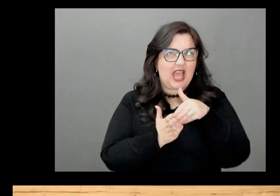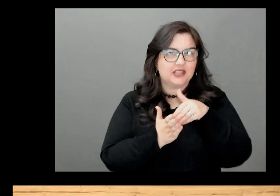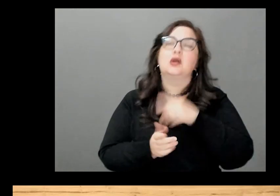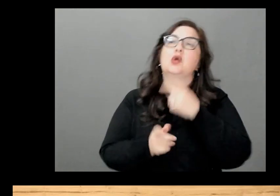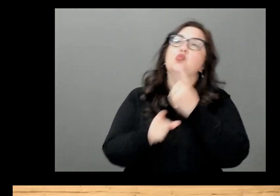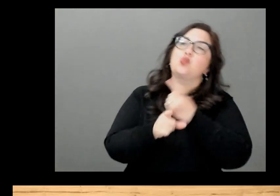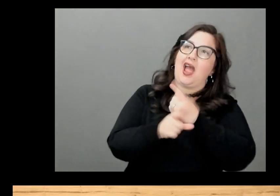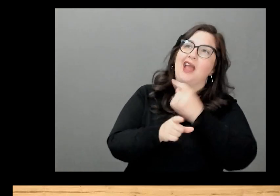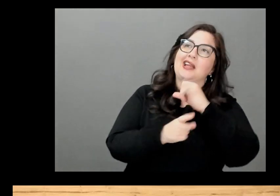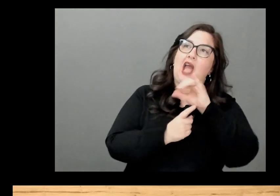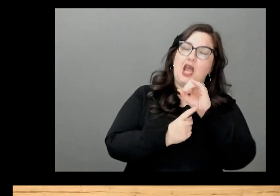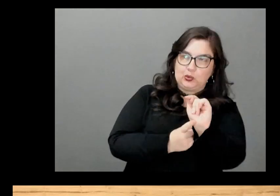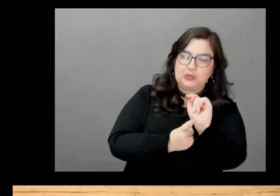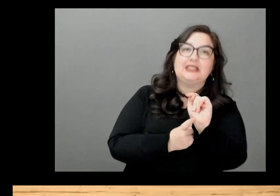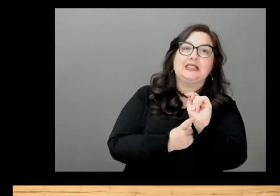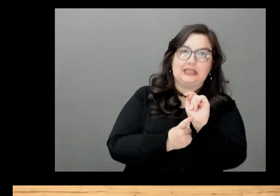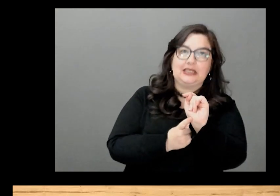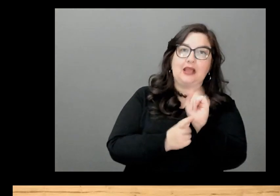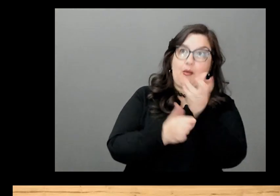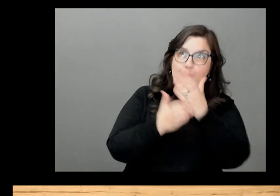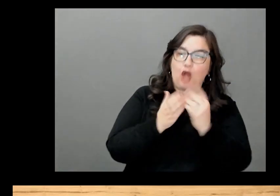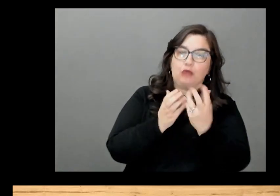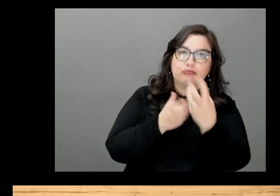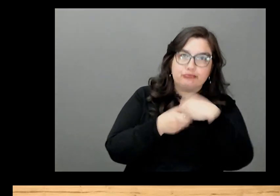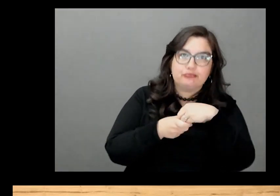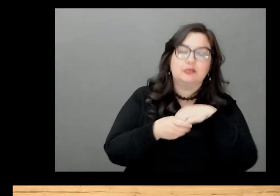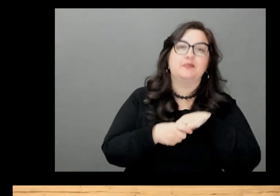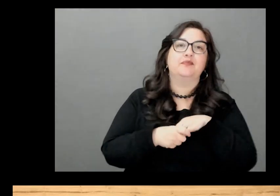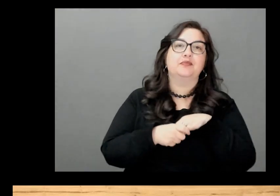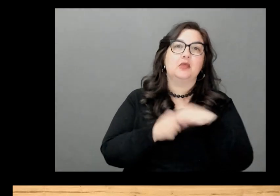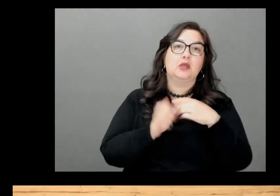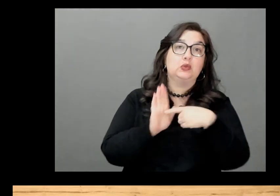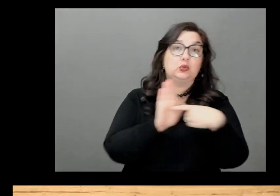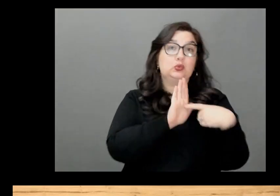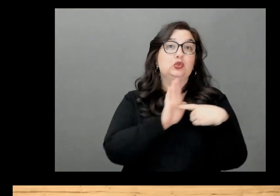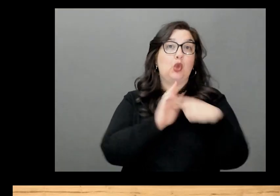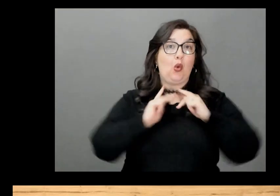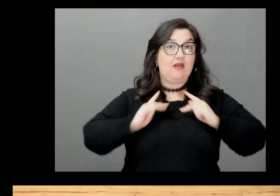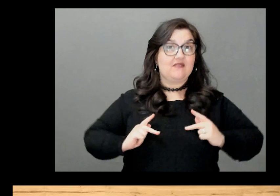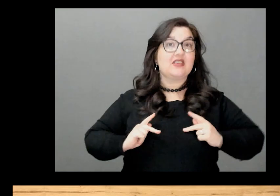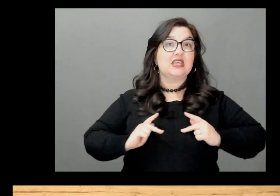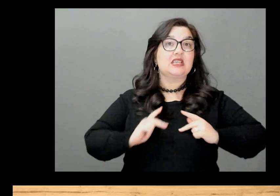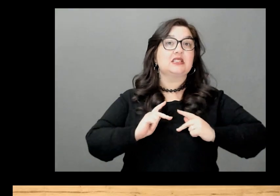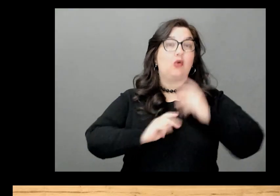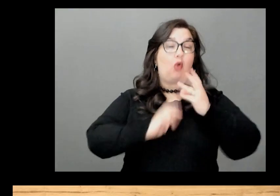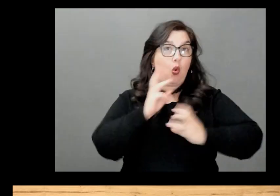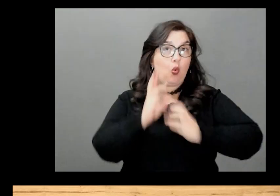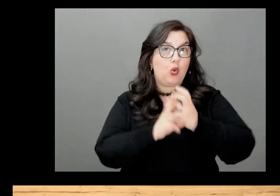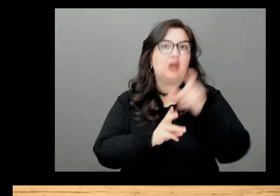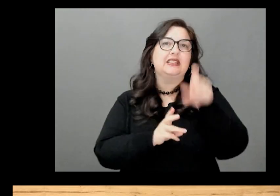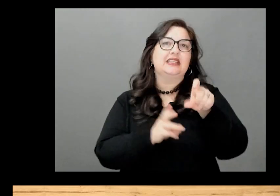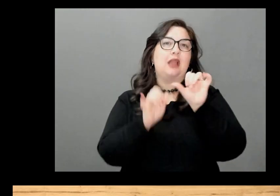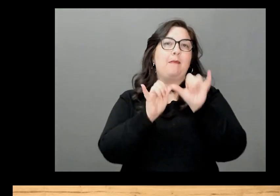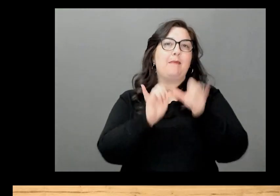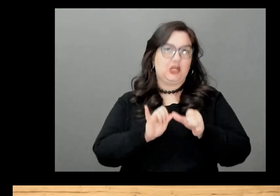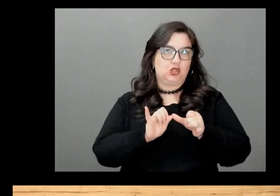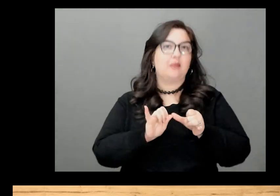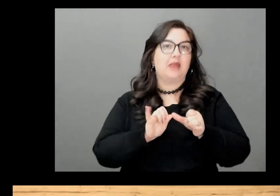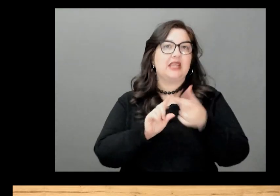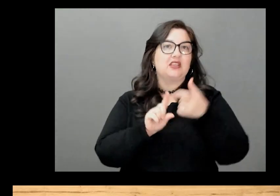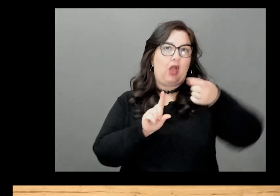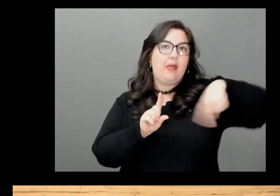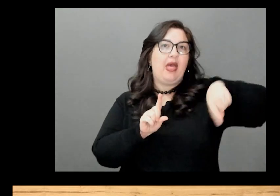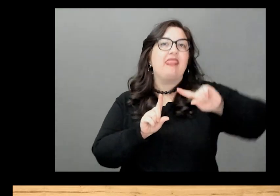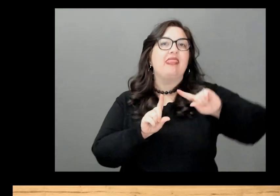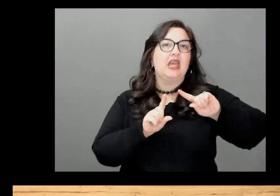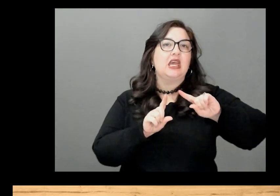of the IoT TwinMaker comes in. Is that to represent the physical world, you have to have measurements of the physical world, and so AWS has